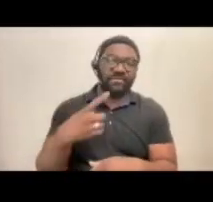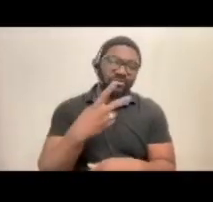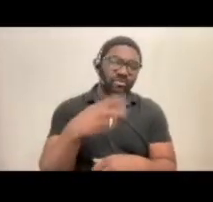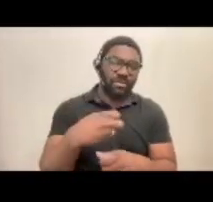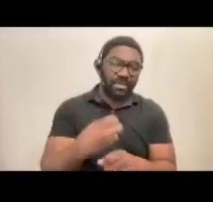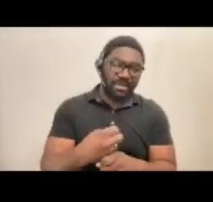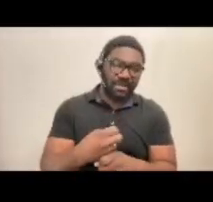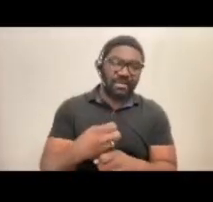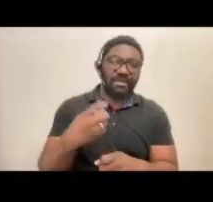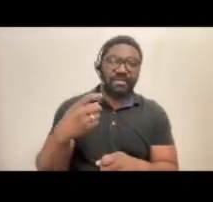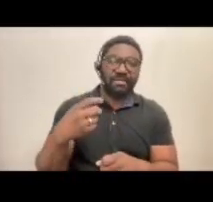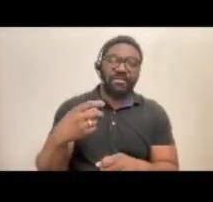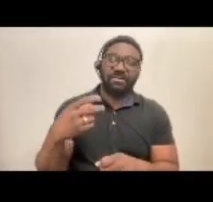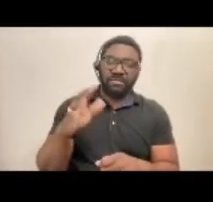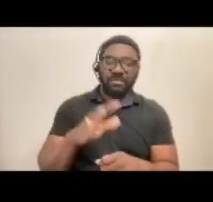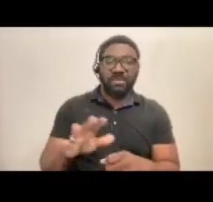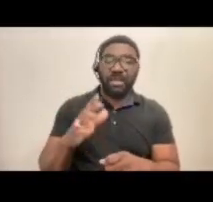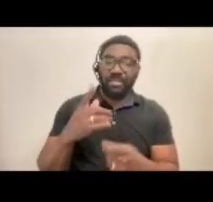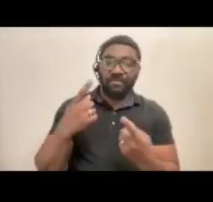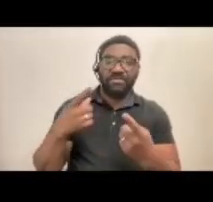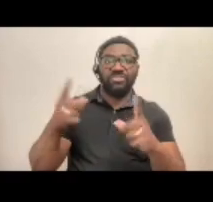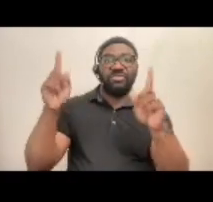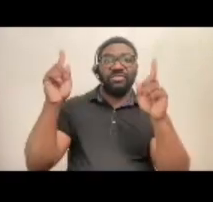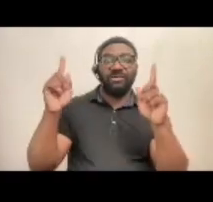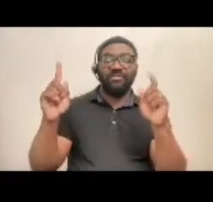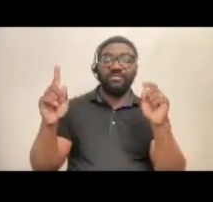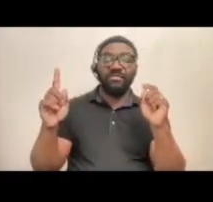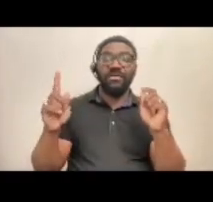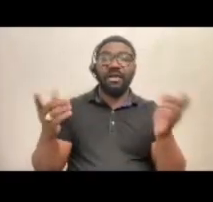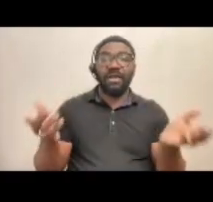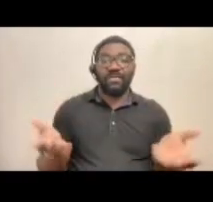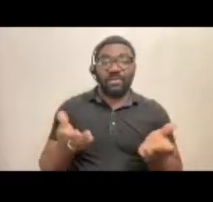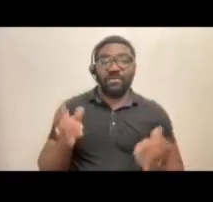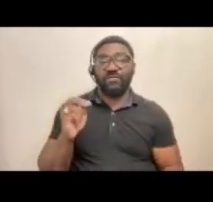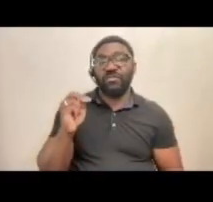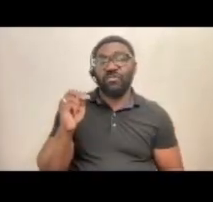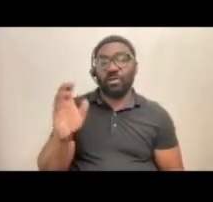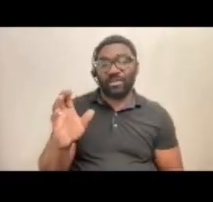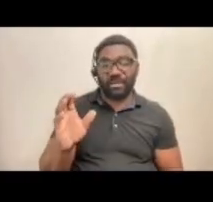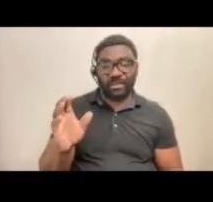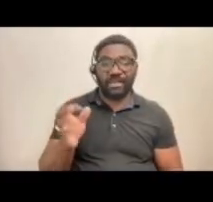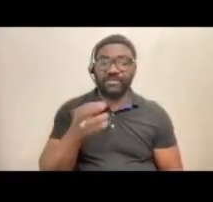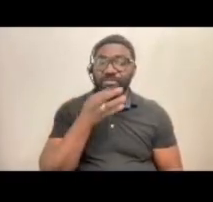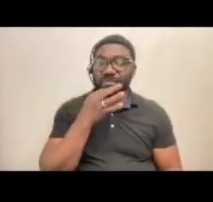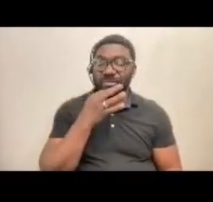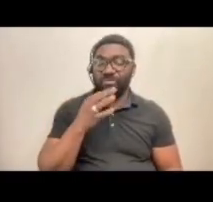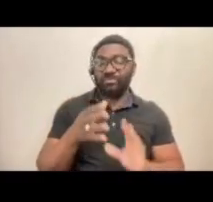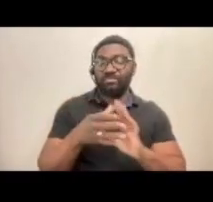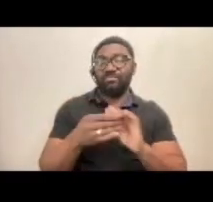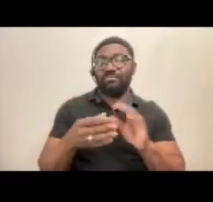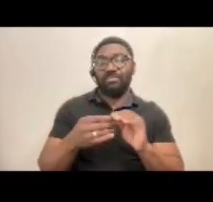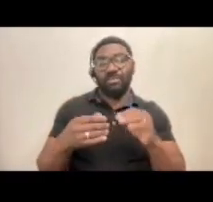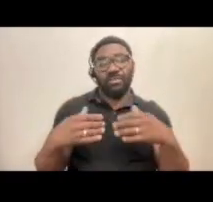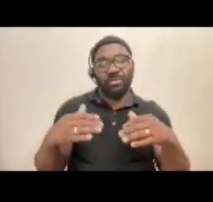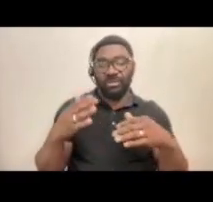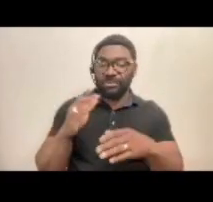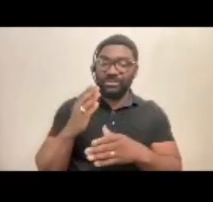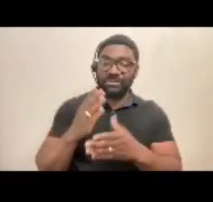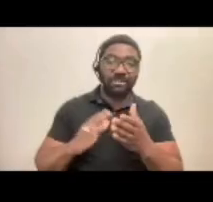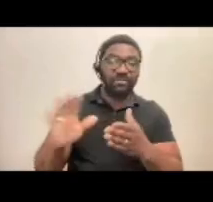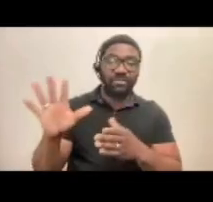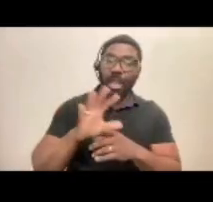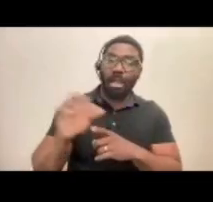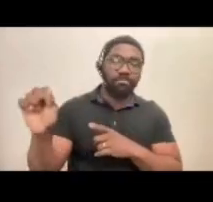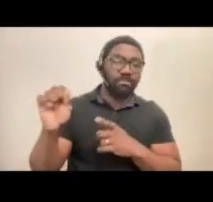achieved significant milestones. I'd like to point to, you're going to hear from North Carolina, one of our states, shortly. But some of the real achievements and victories we've seen